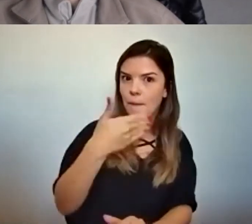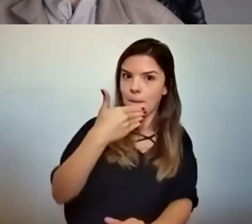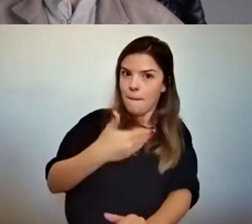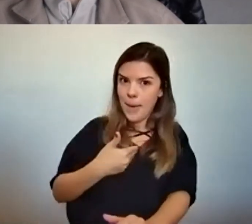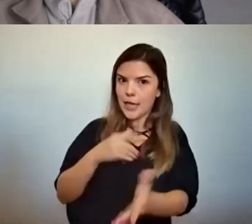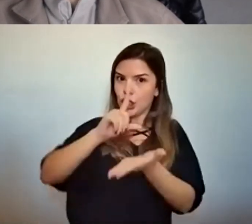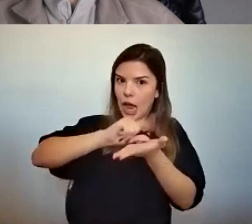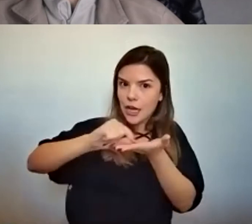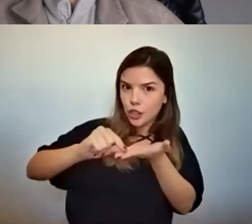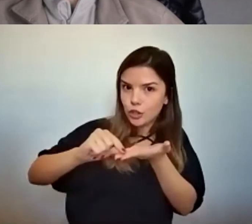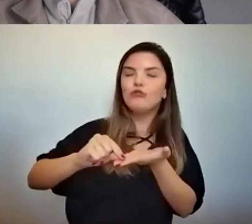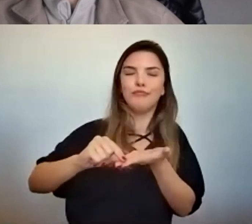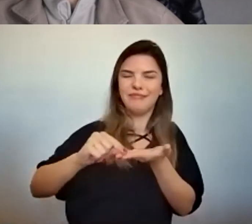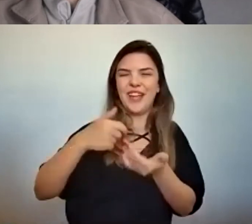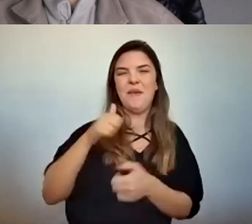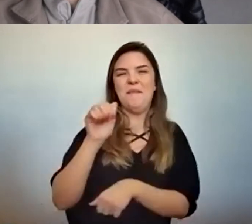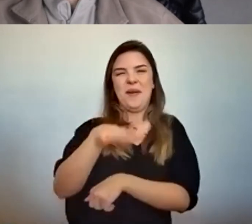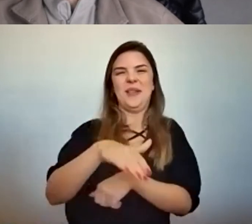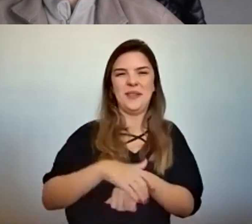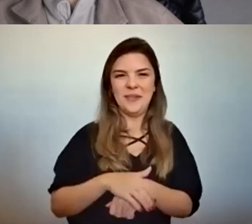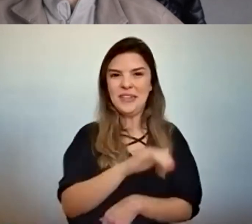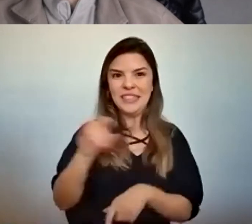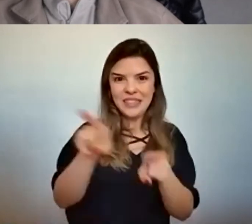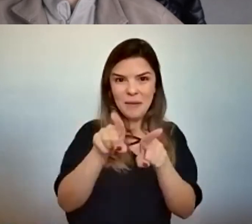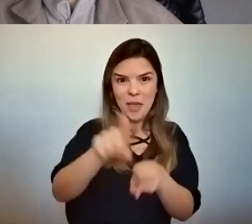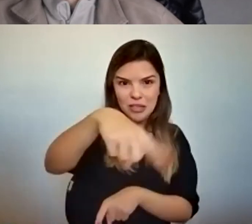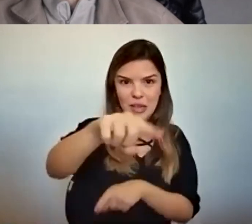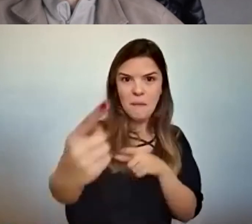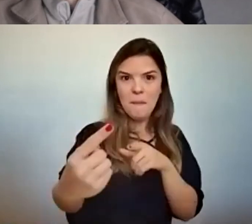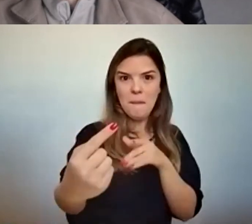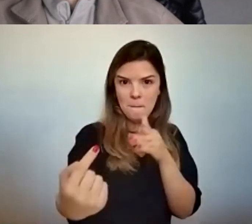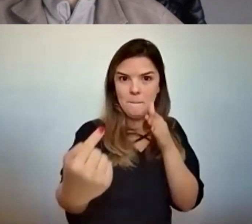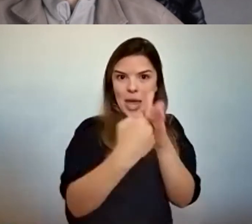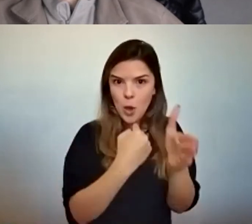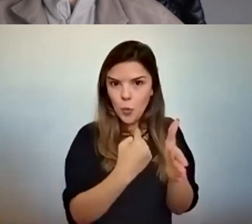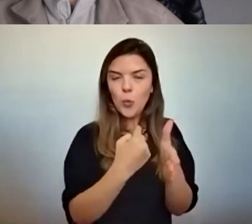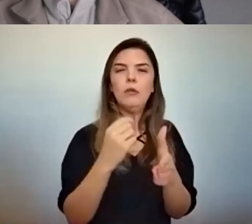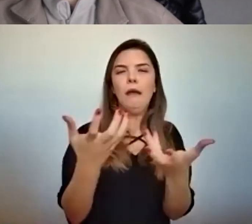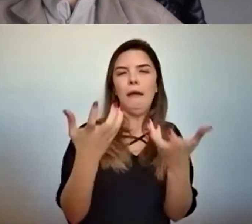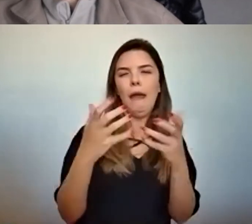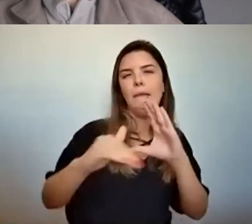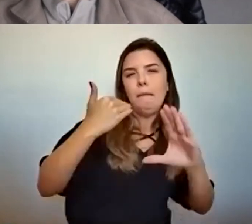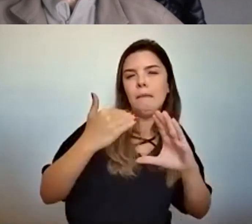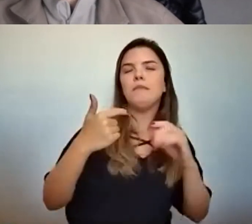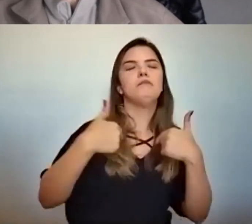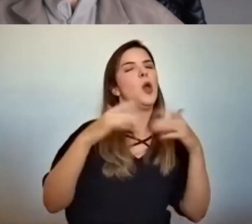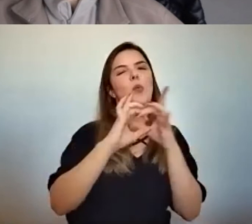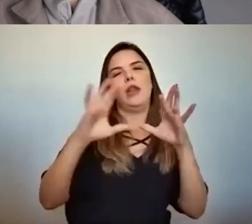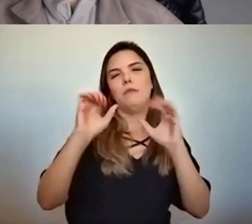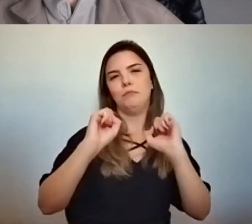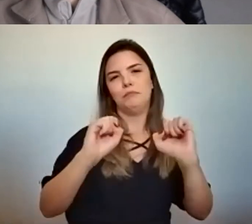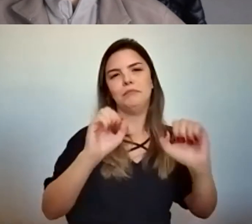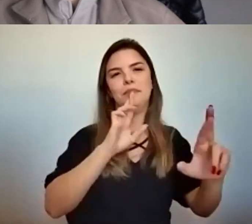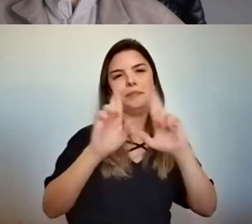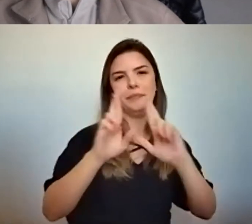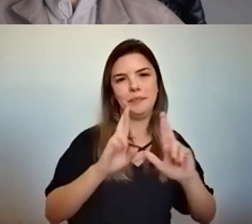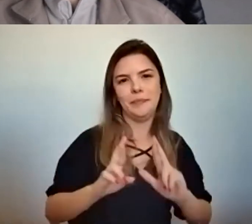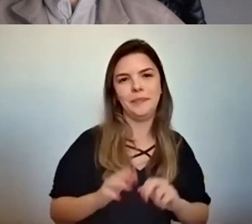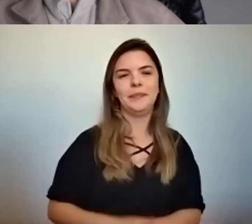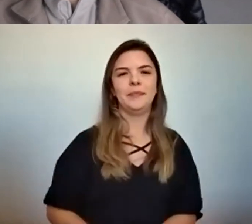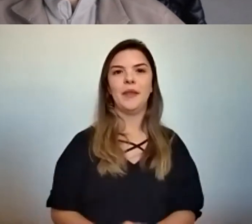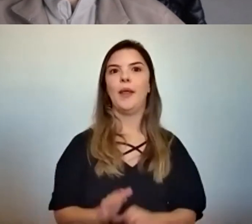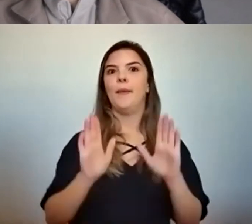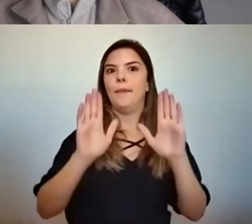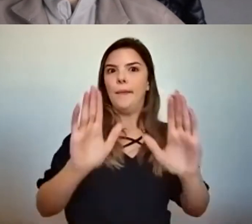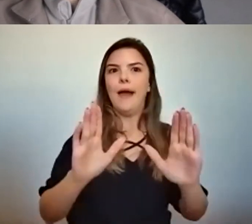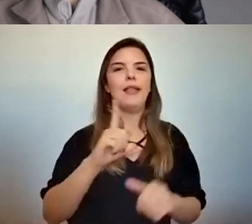glad to. And if somebody asks questions, if they want to consult with me on something, I'd be very happy. But there are so